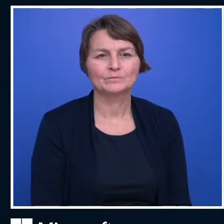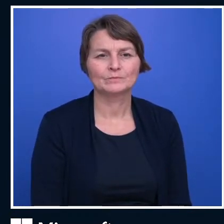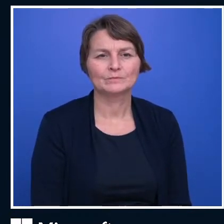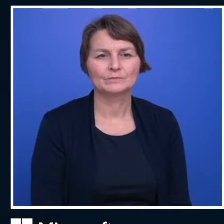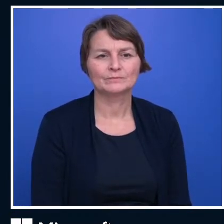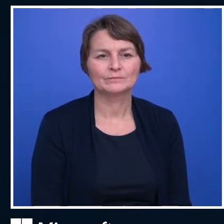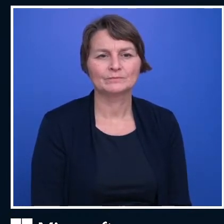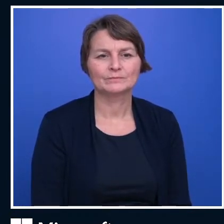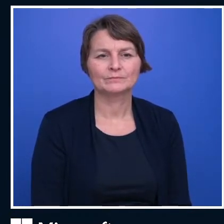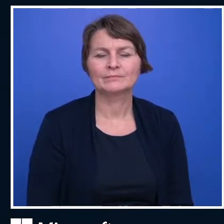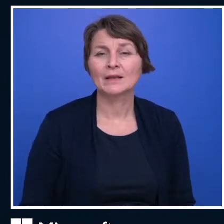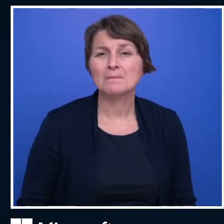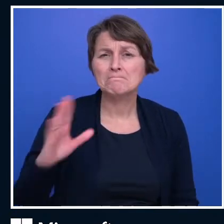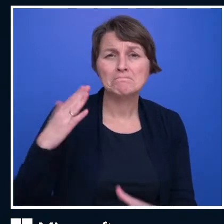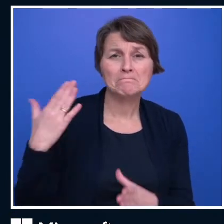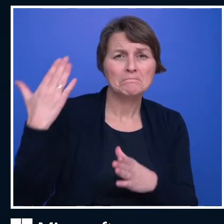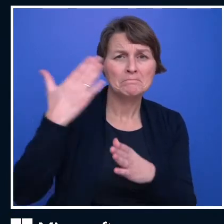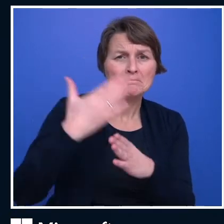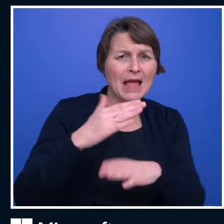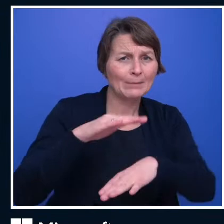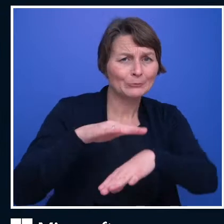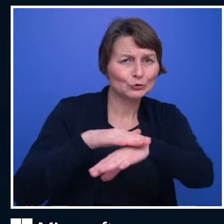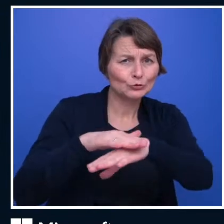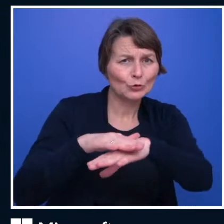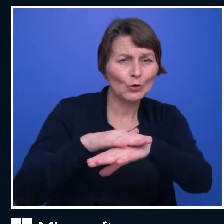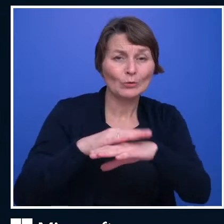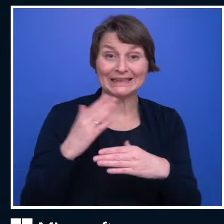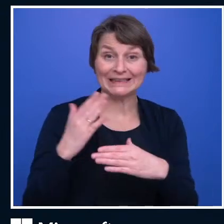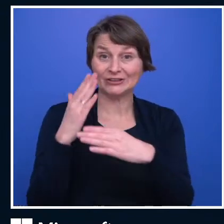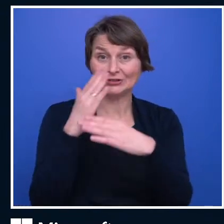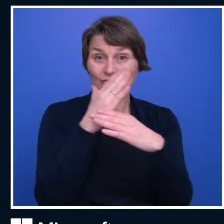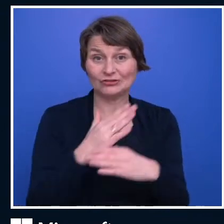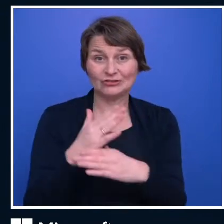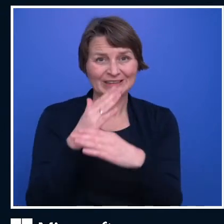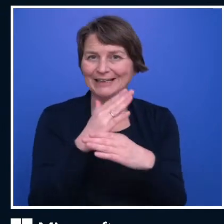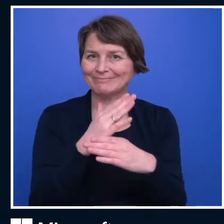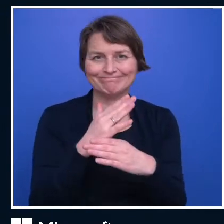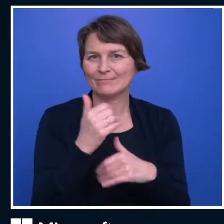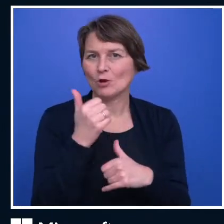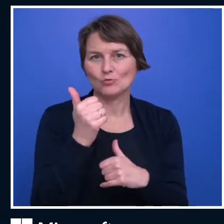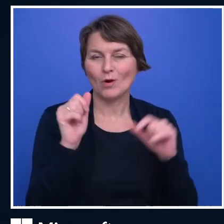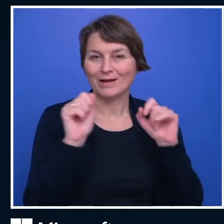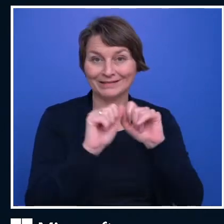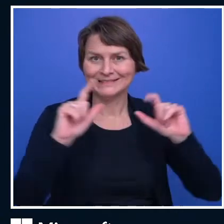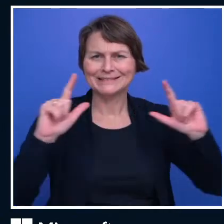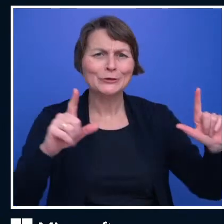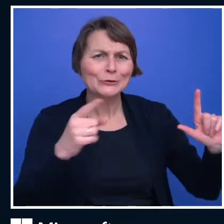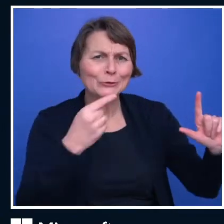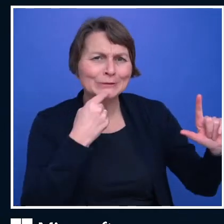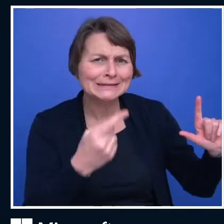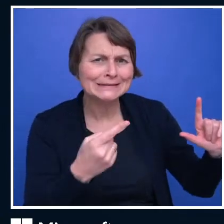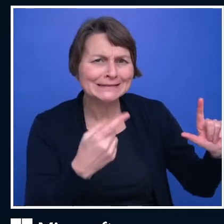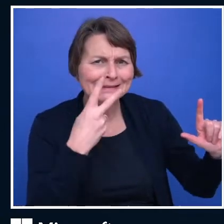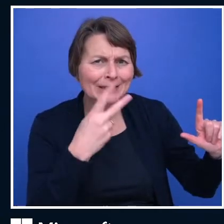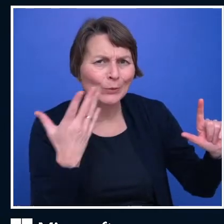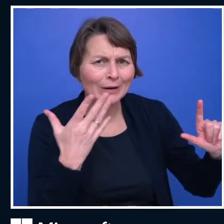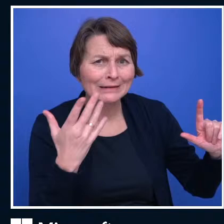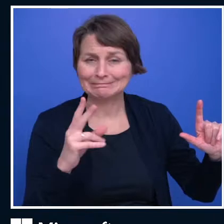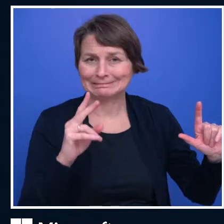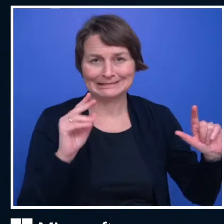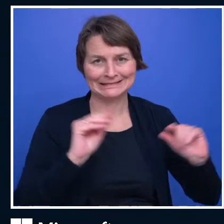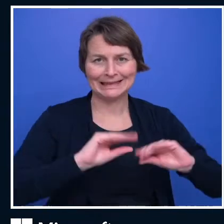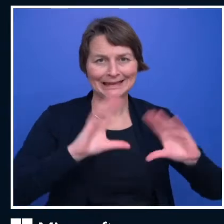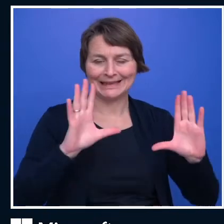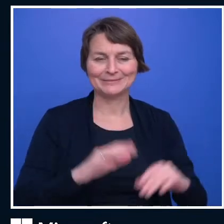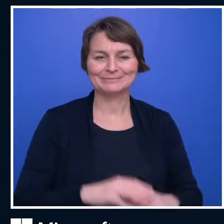Loxley, I'm sorry, I think you are sharing maybe the wrong screen because we're not seeing what you are doing. Oh, just thank you. Yeah. Okay, awesome.